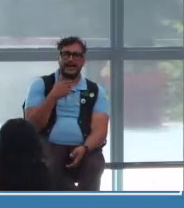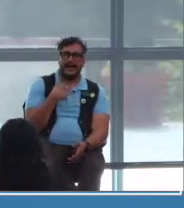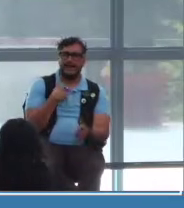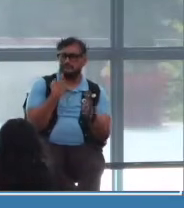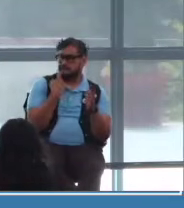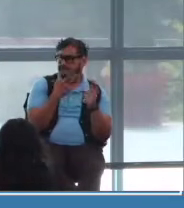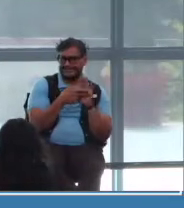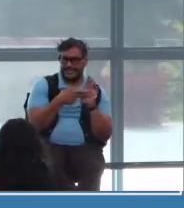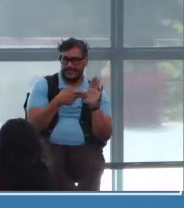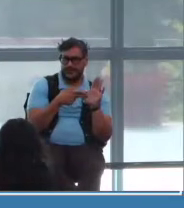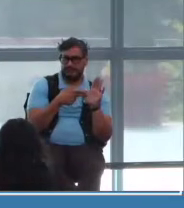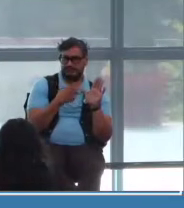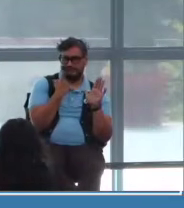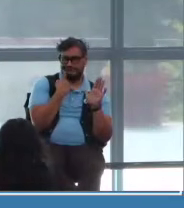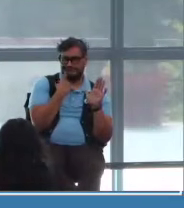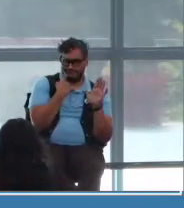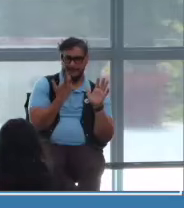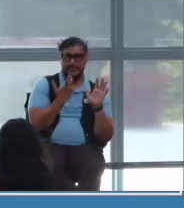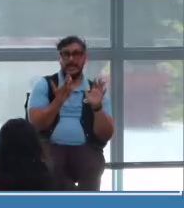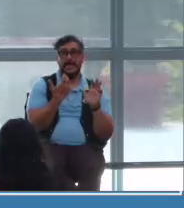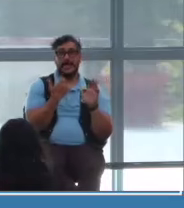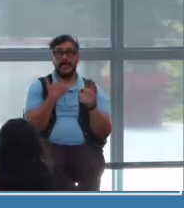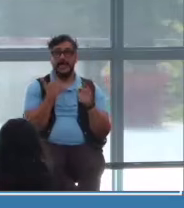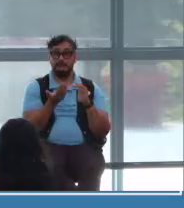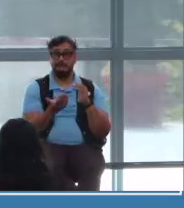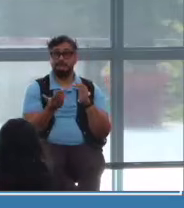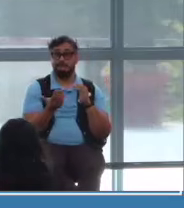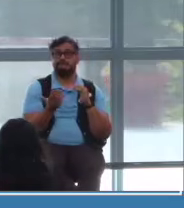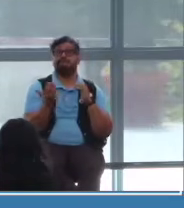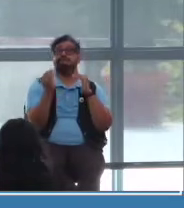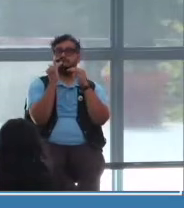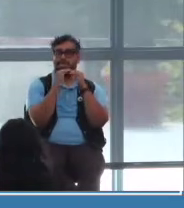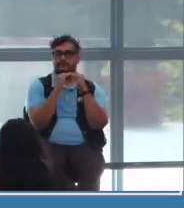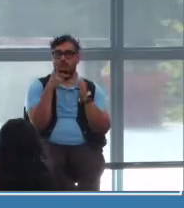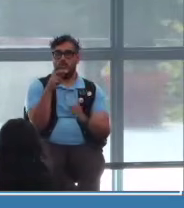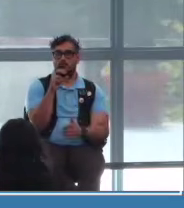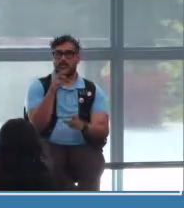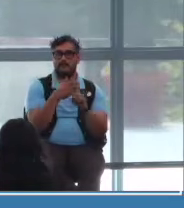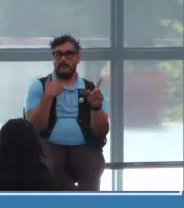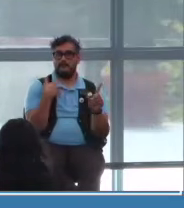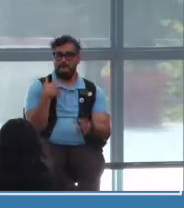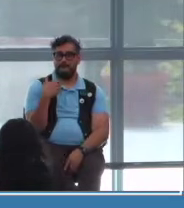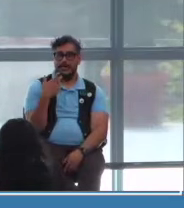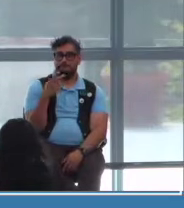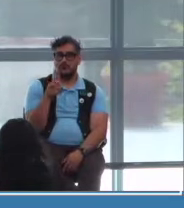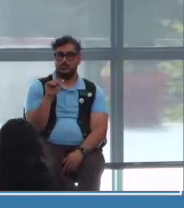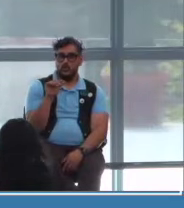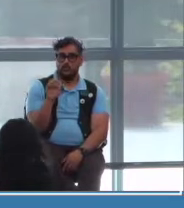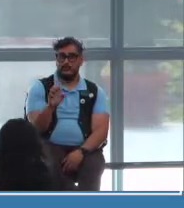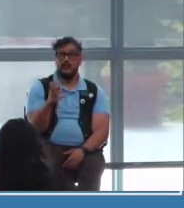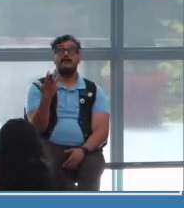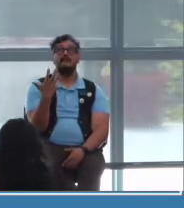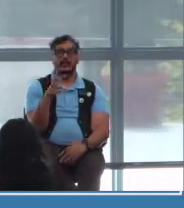with lupus. I had excess protein in my urine sample over a month ago. I finally got a nephrology referral after requesting